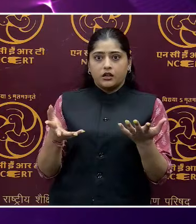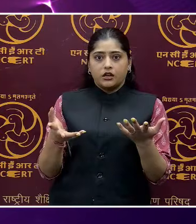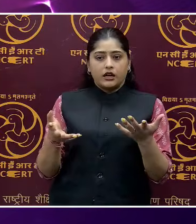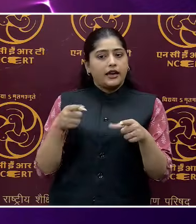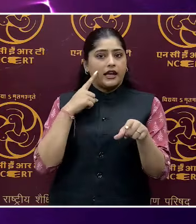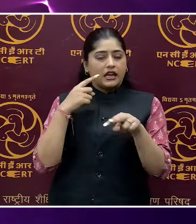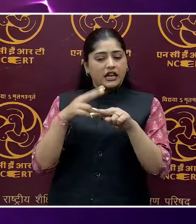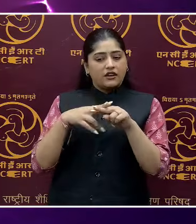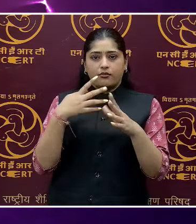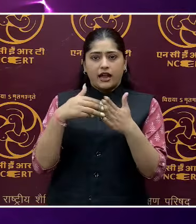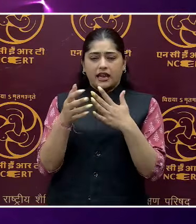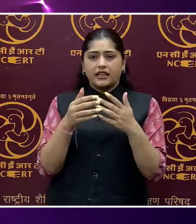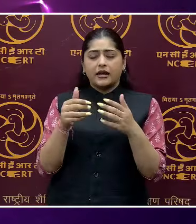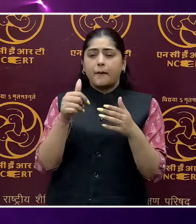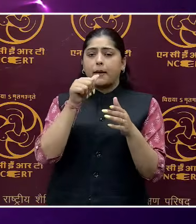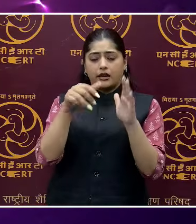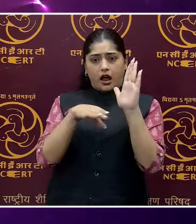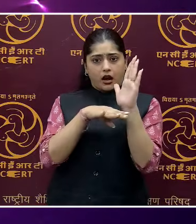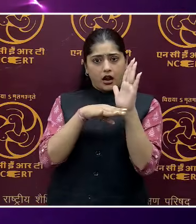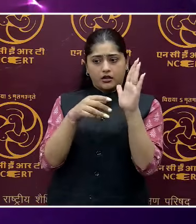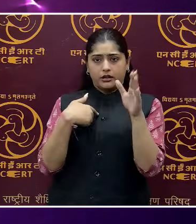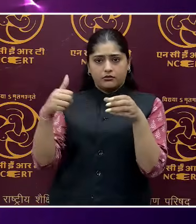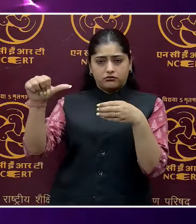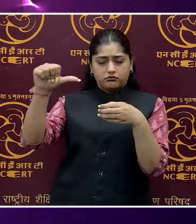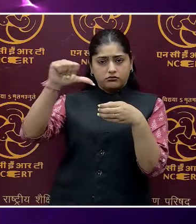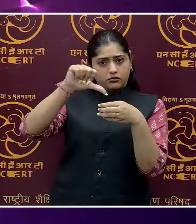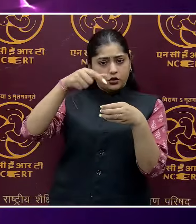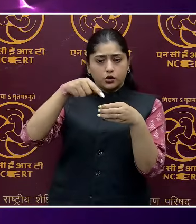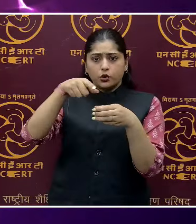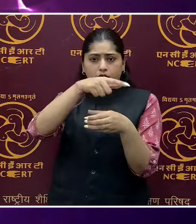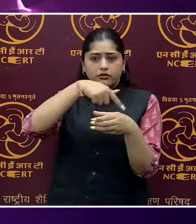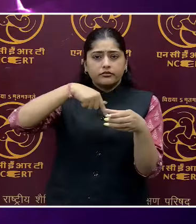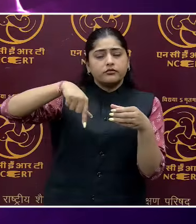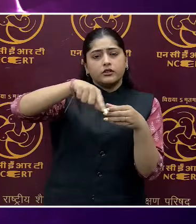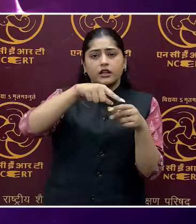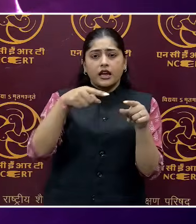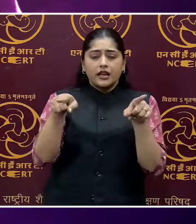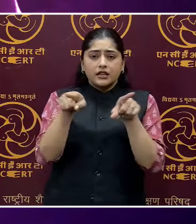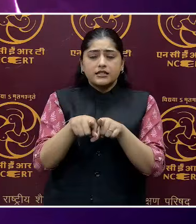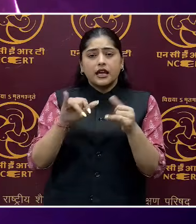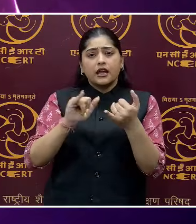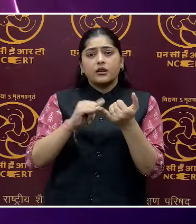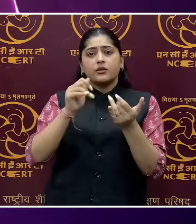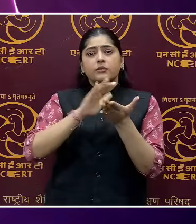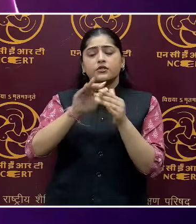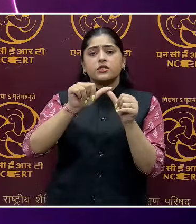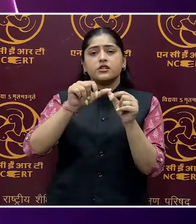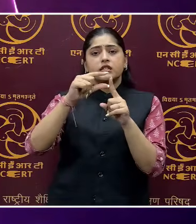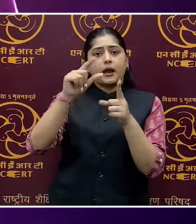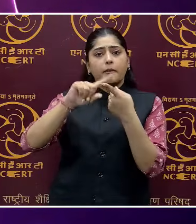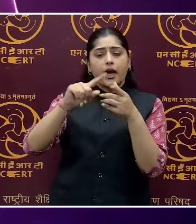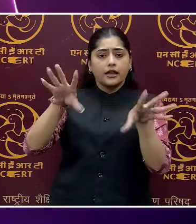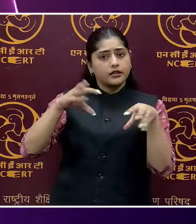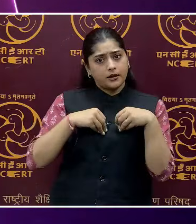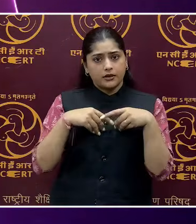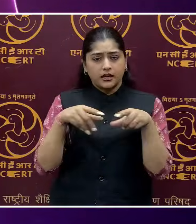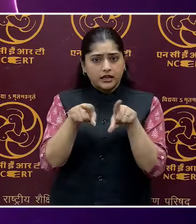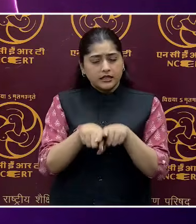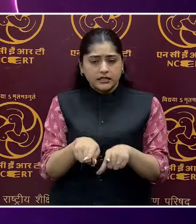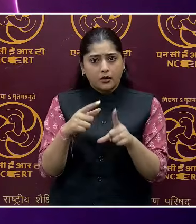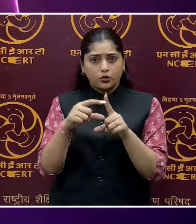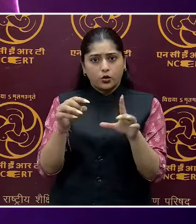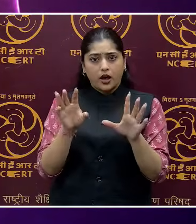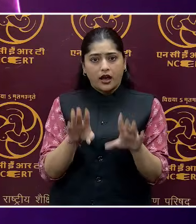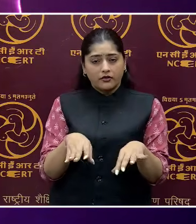the pressure. Both solids and liquids can diffuse into liquid with atmospheric gases like oxygen